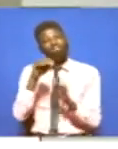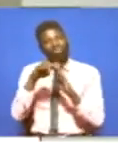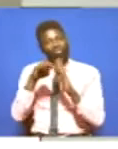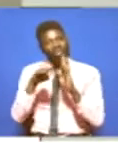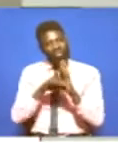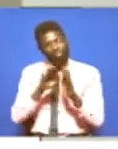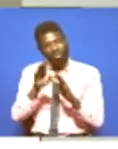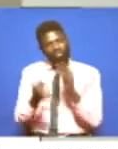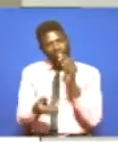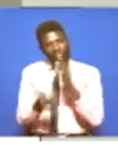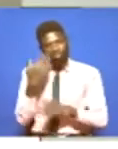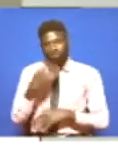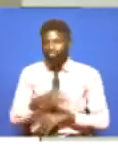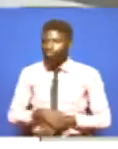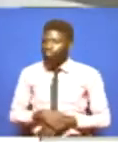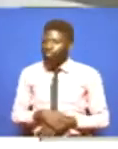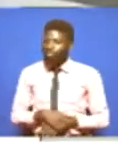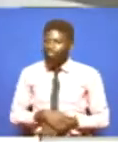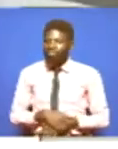Good.